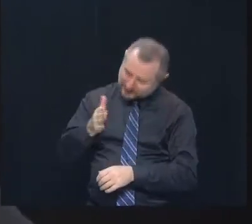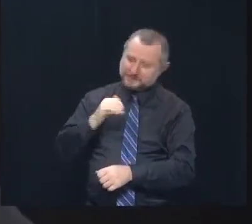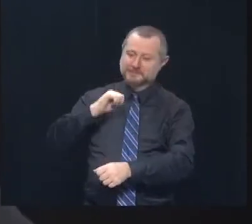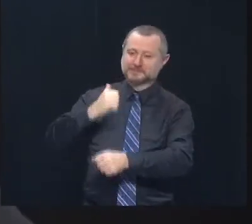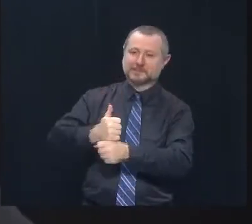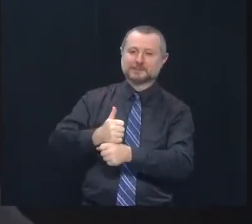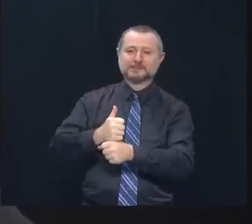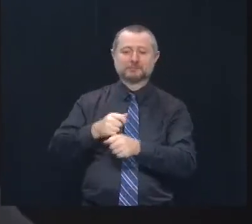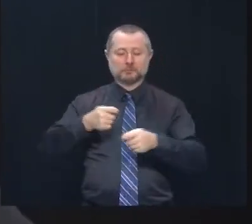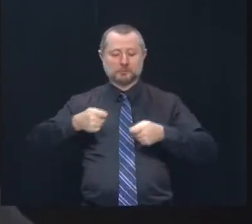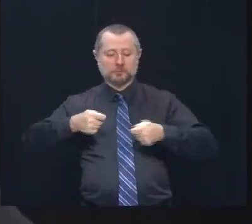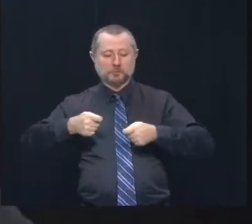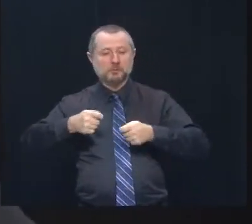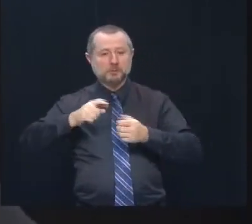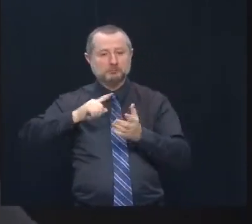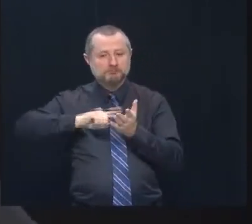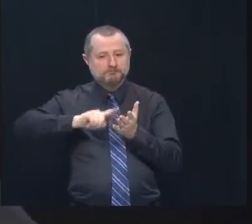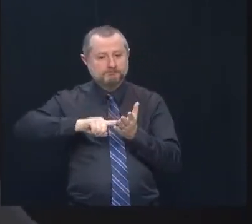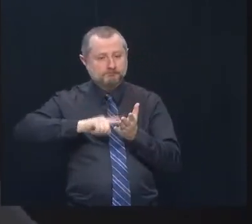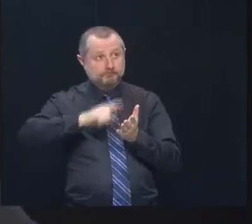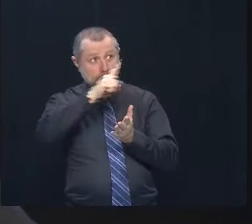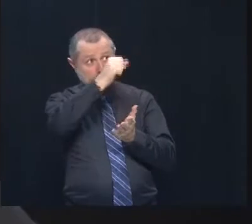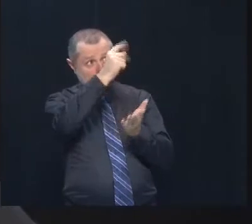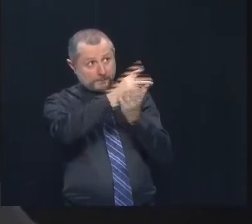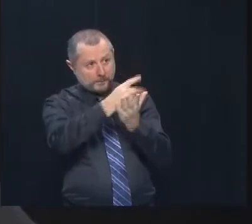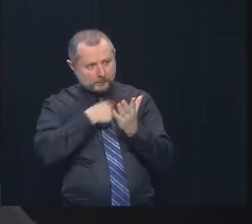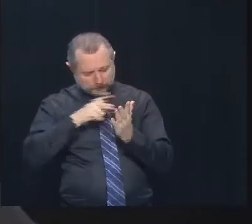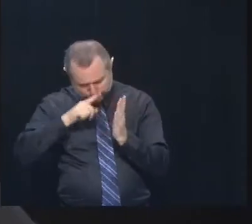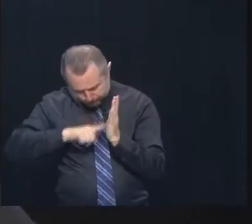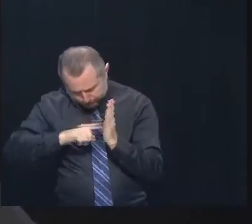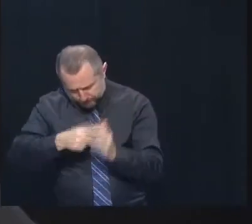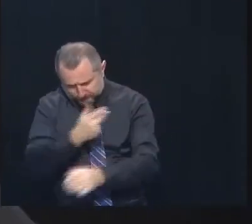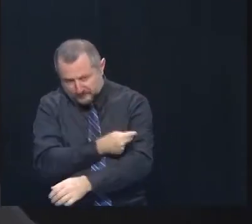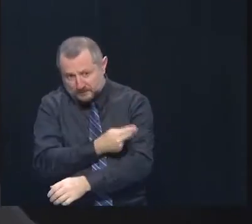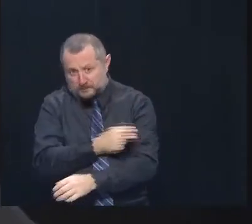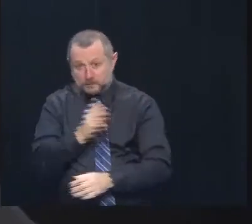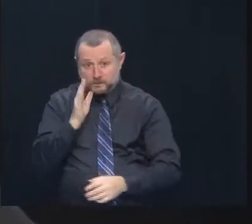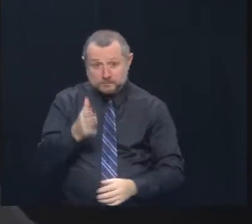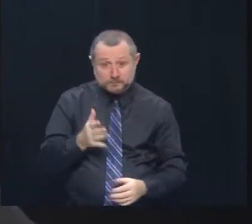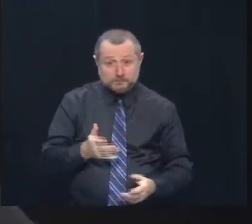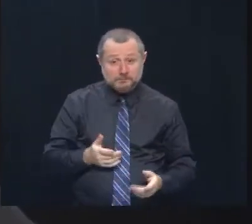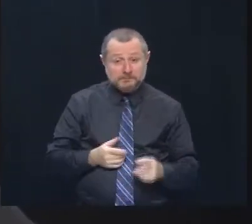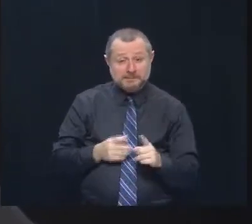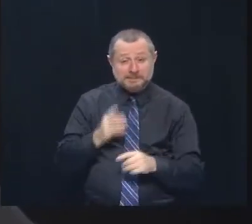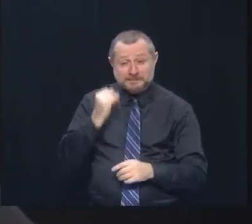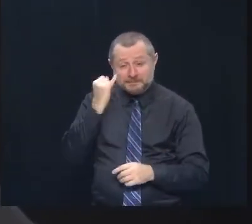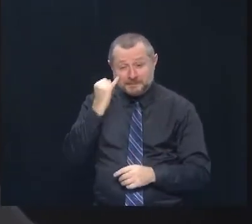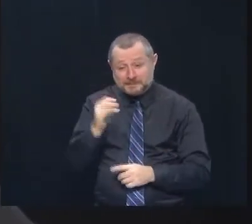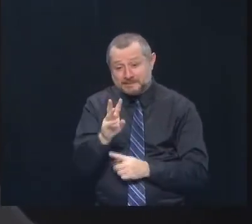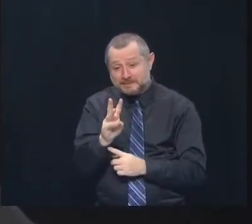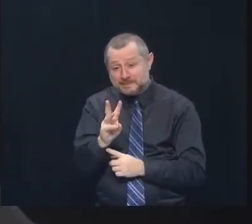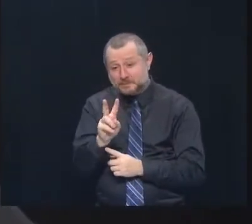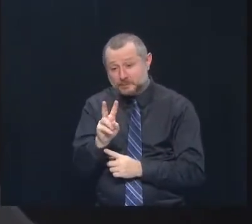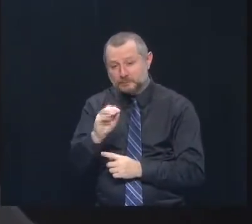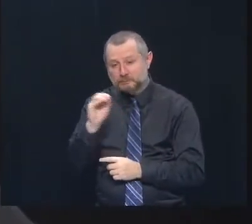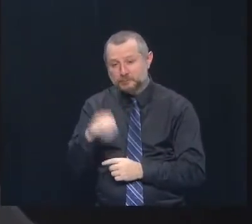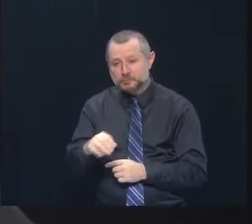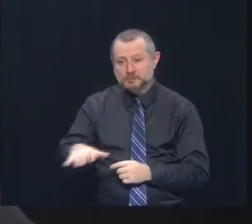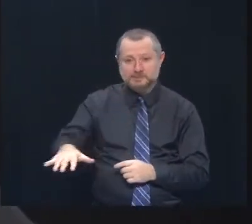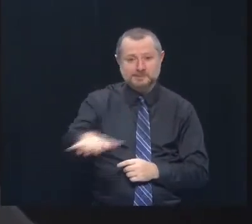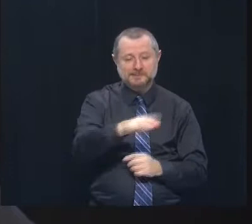to give people comfort. But just think about that number. 62% said they think the vaccine